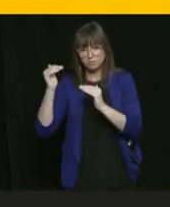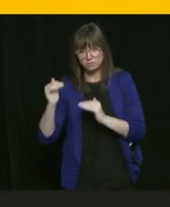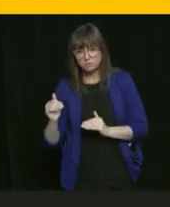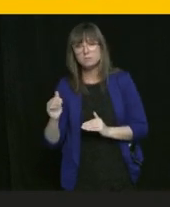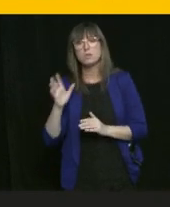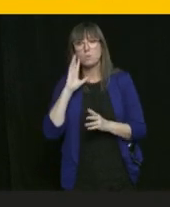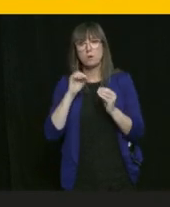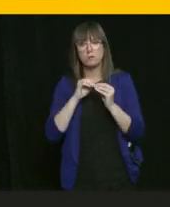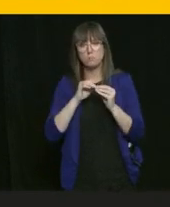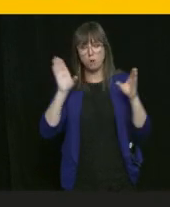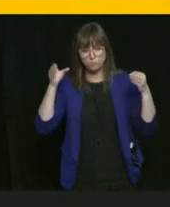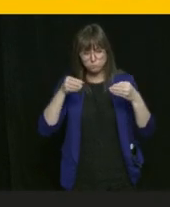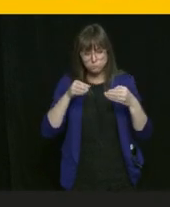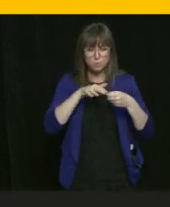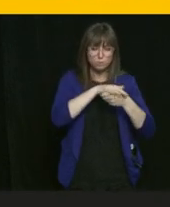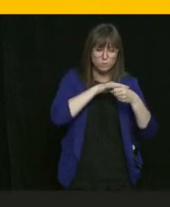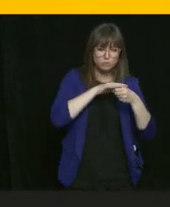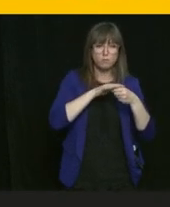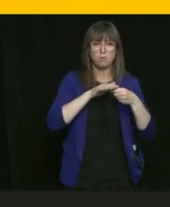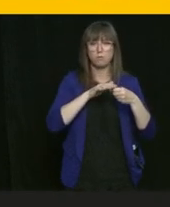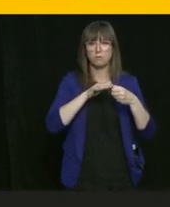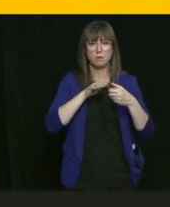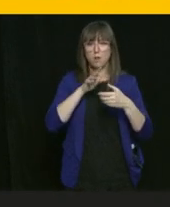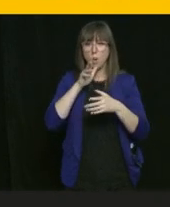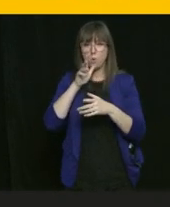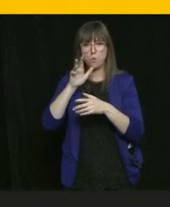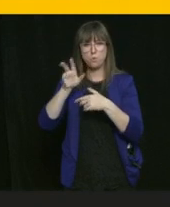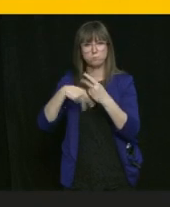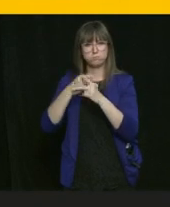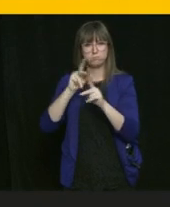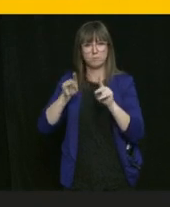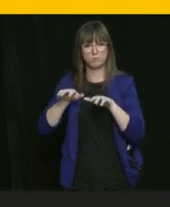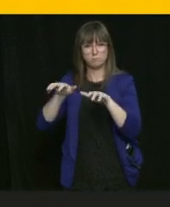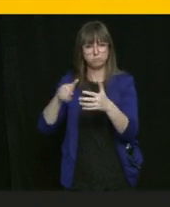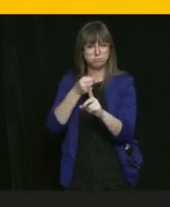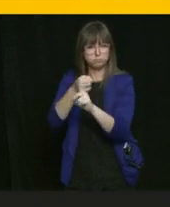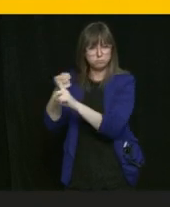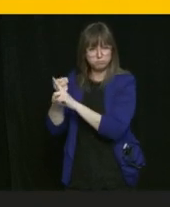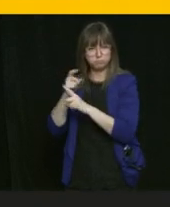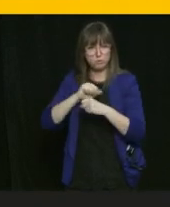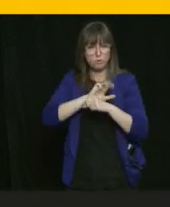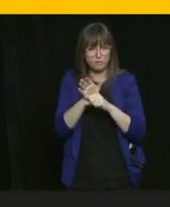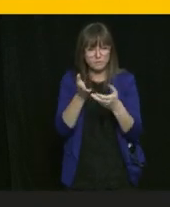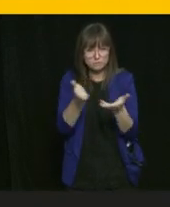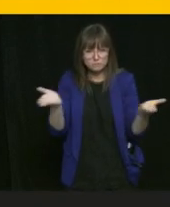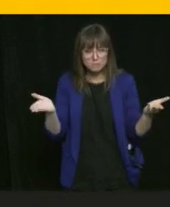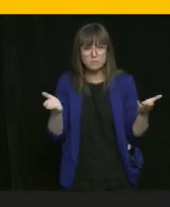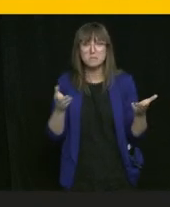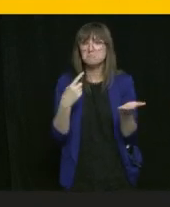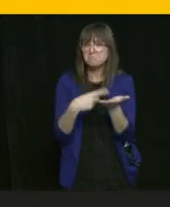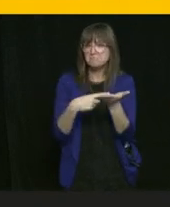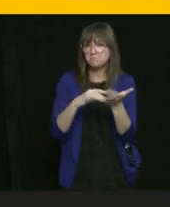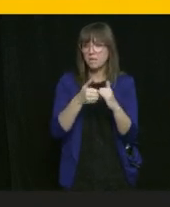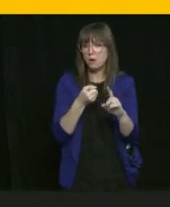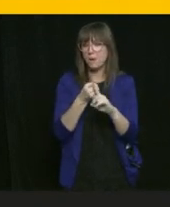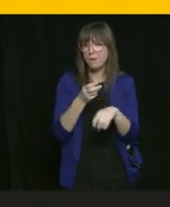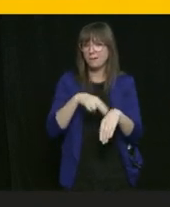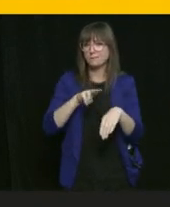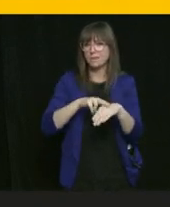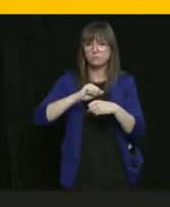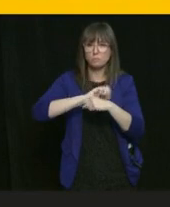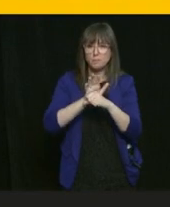look at the regional and demographic epidemiology of COVID-19 in Canada and discuss how that impacts the national pandemic